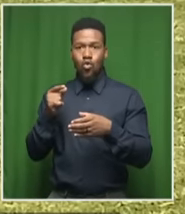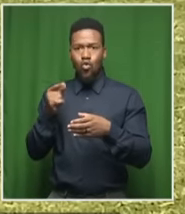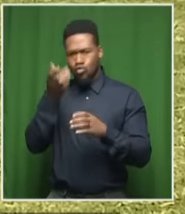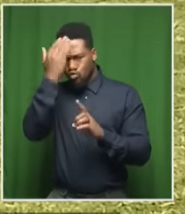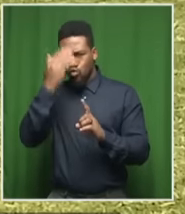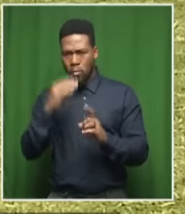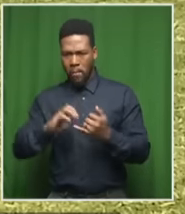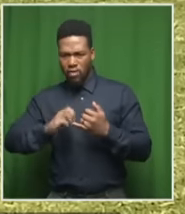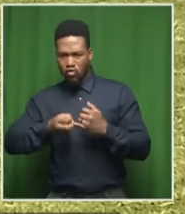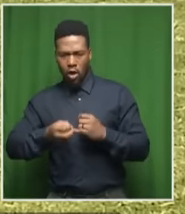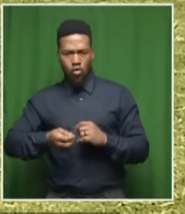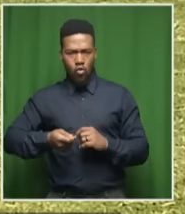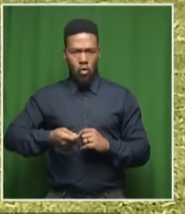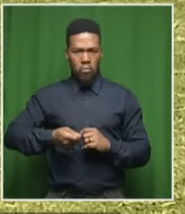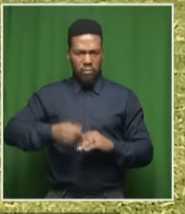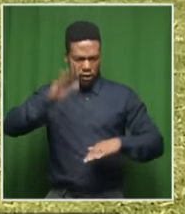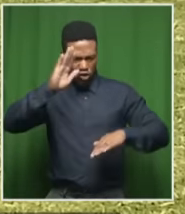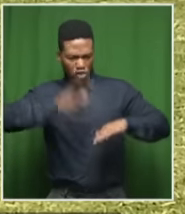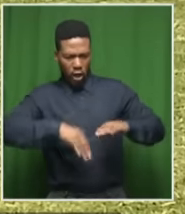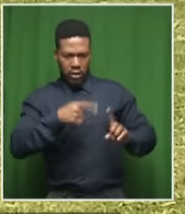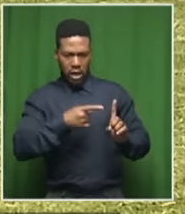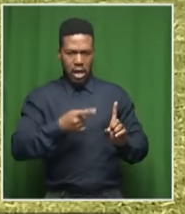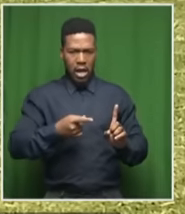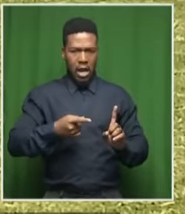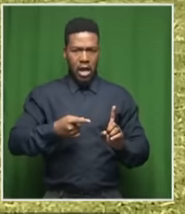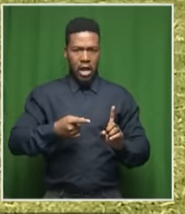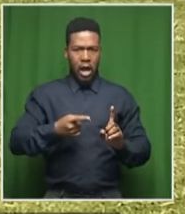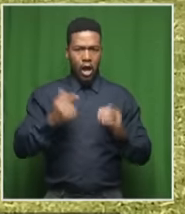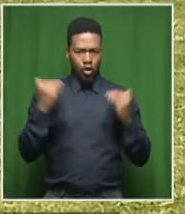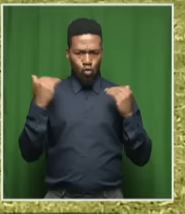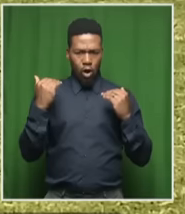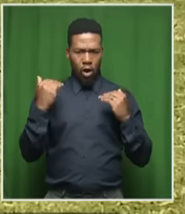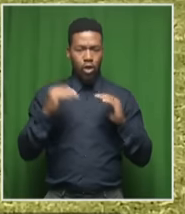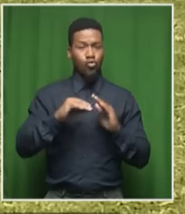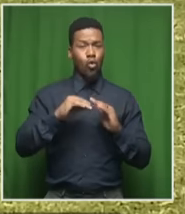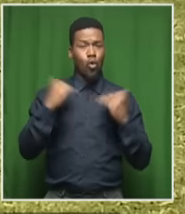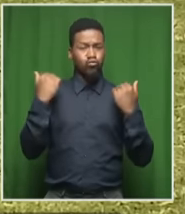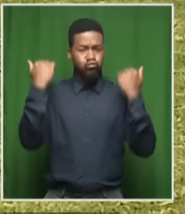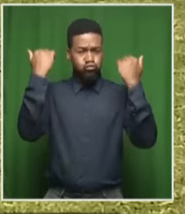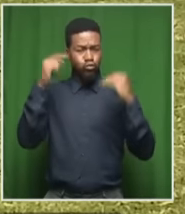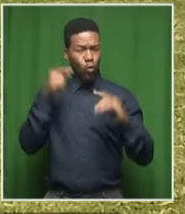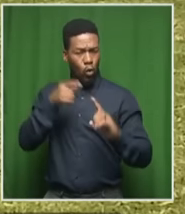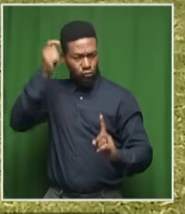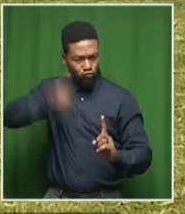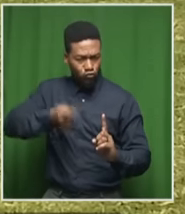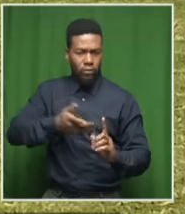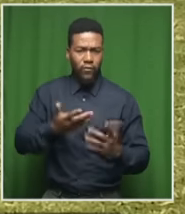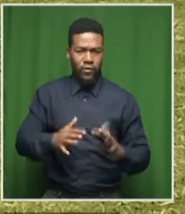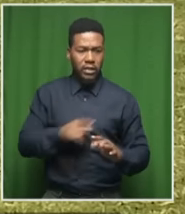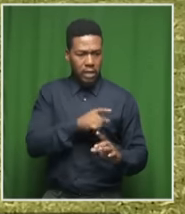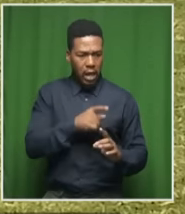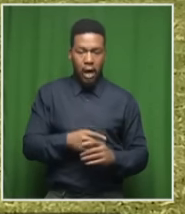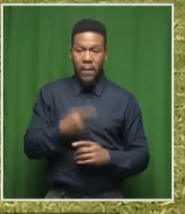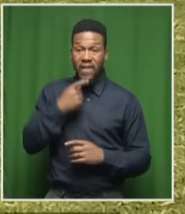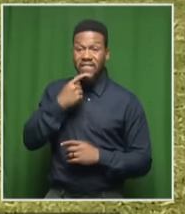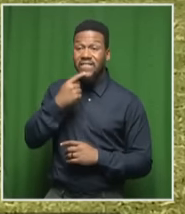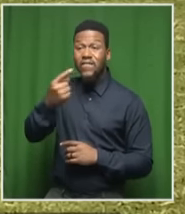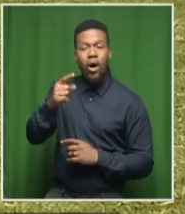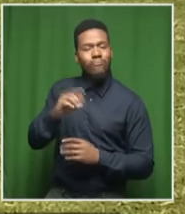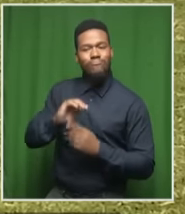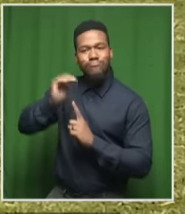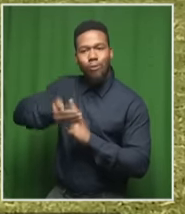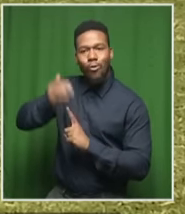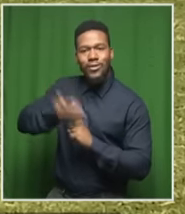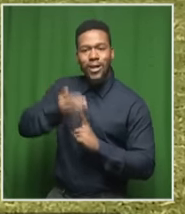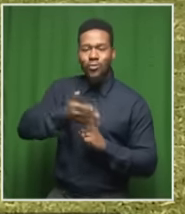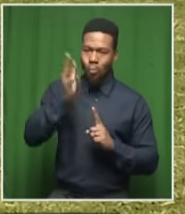charge by the Constitutional Court, they had vowed to protect him and had camped outside his homestead in KwaZulu-Natal. And